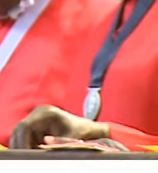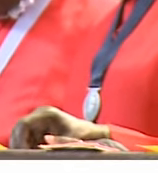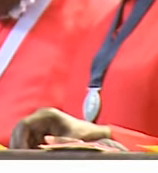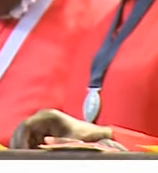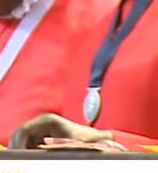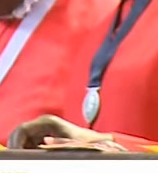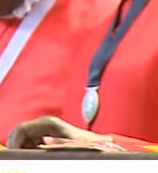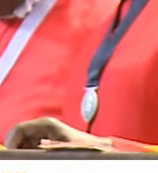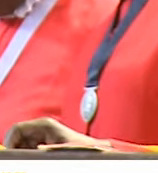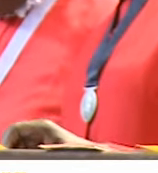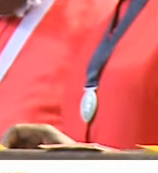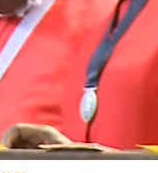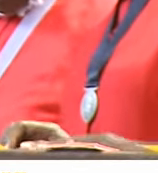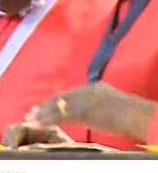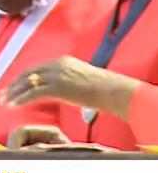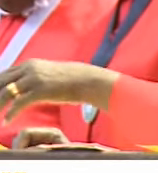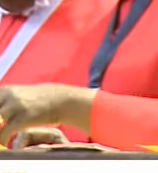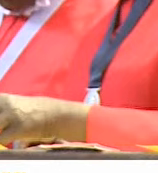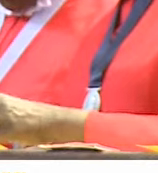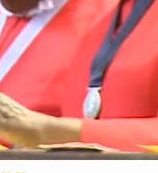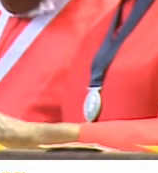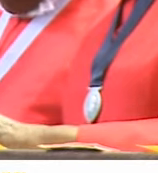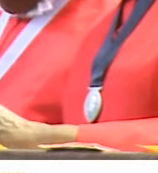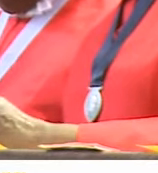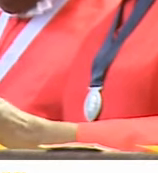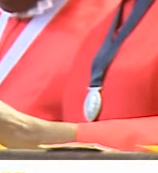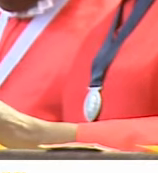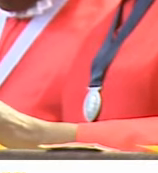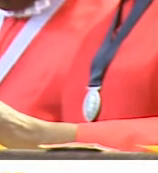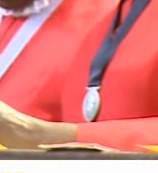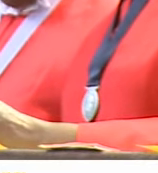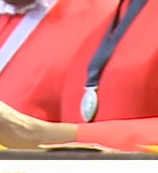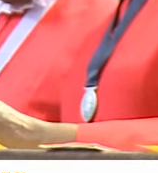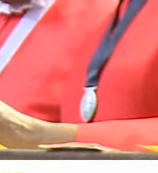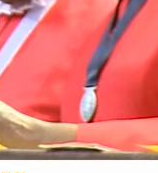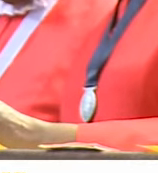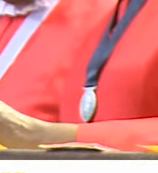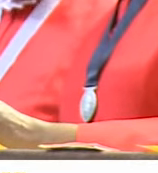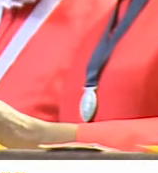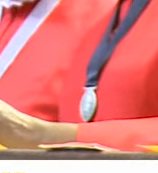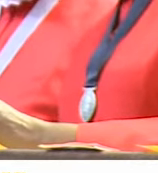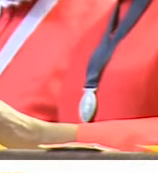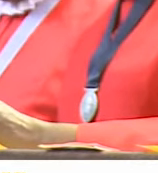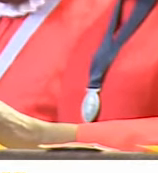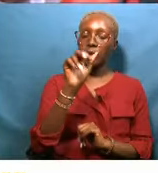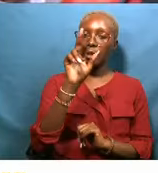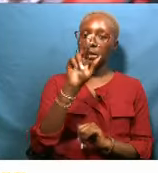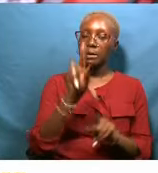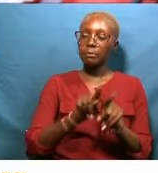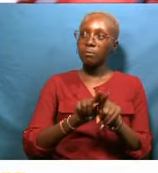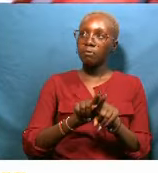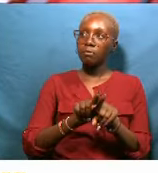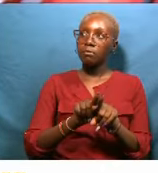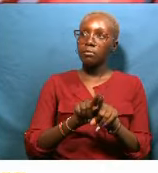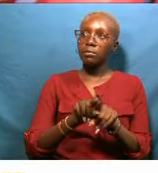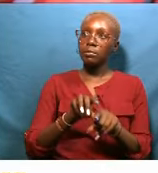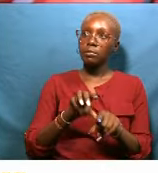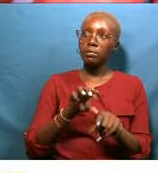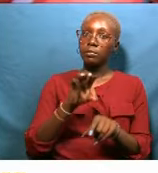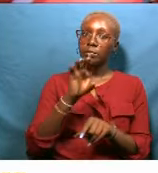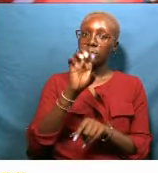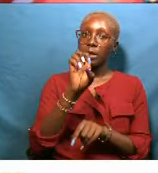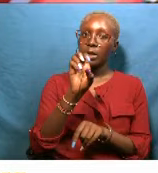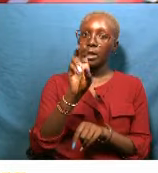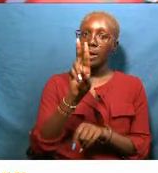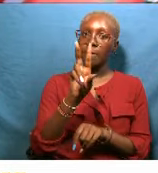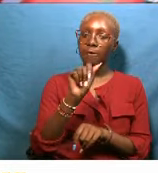Vicar General. In this service, he will also induct Canon Ivan Zomolo as the Archdeacon